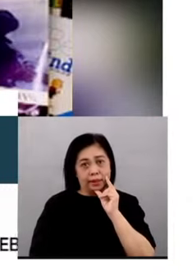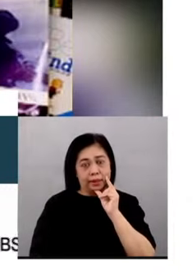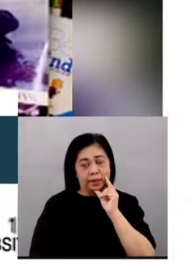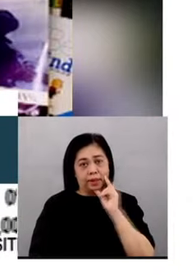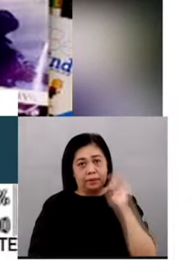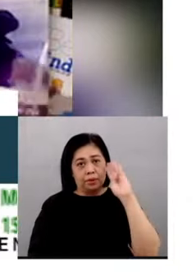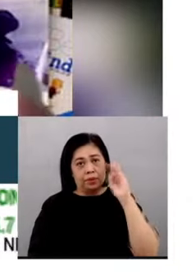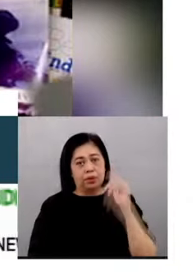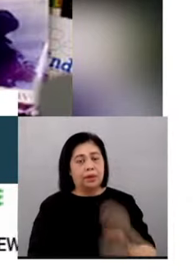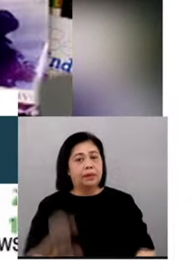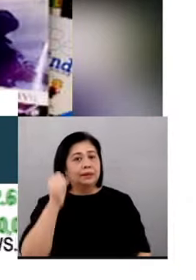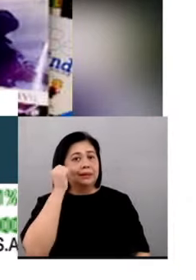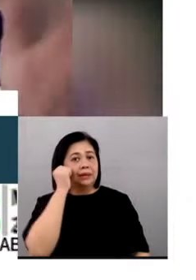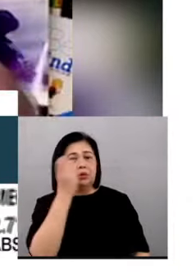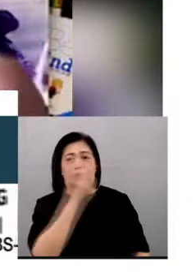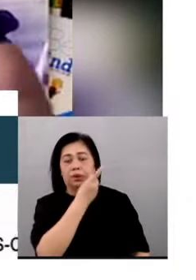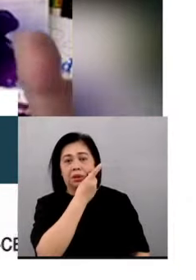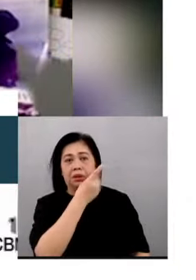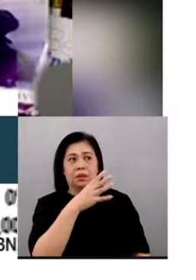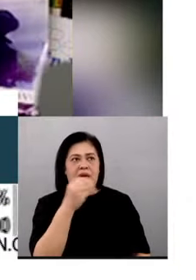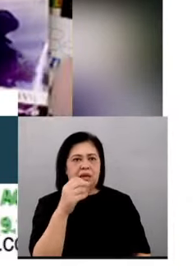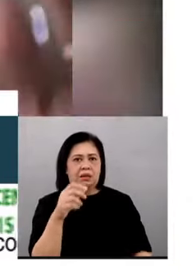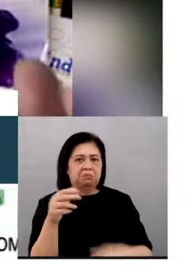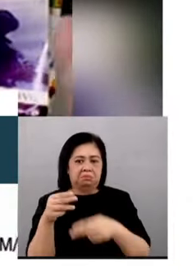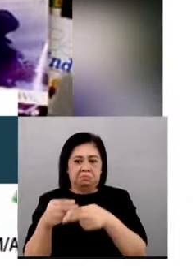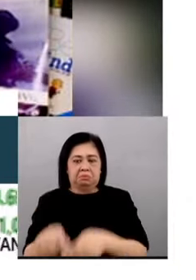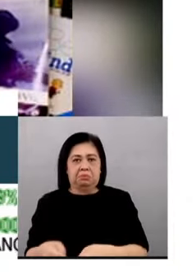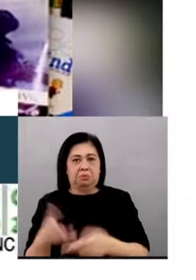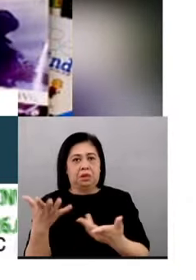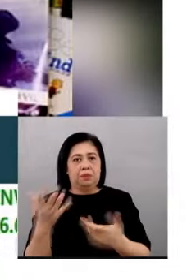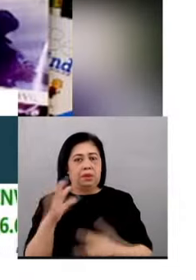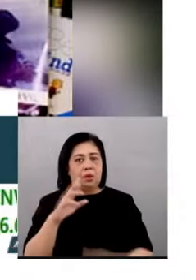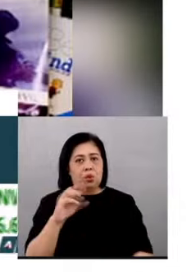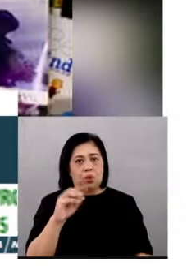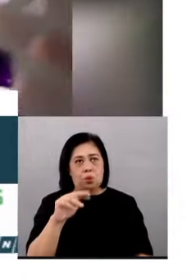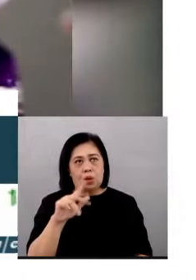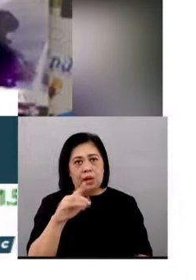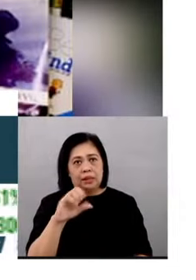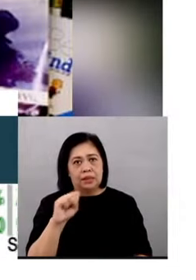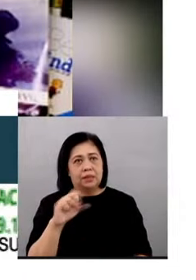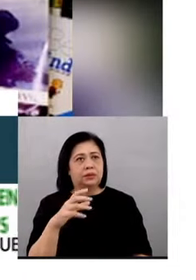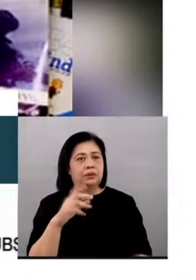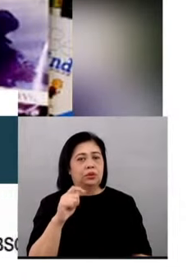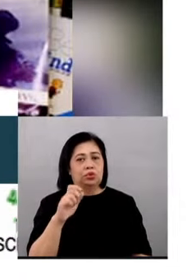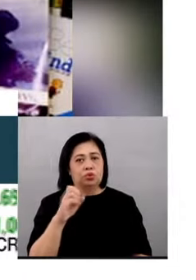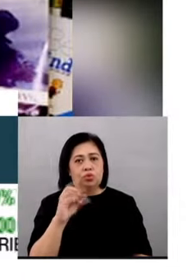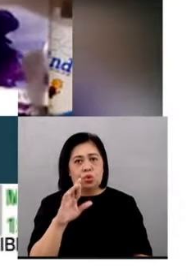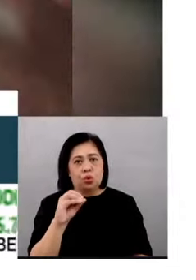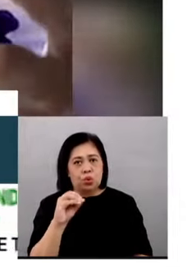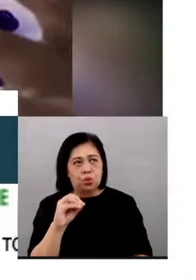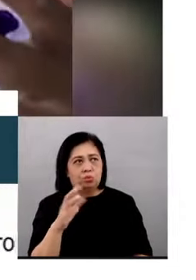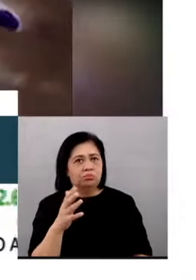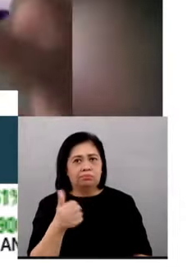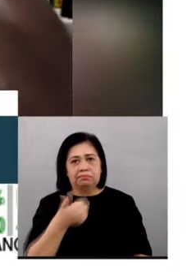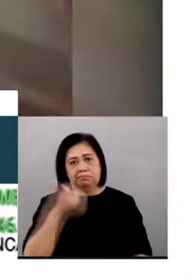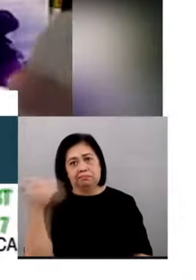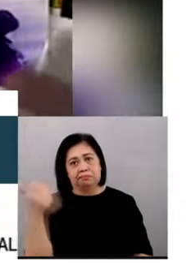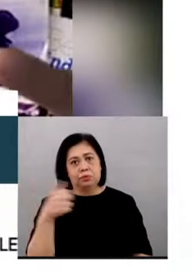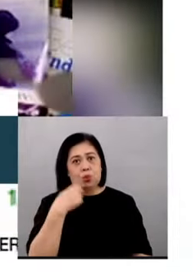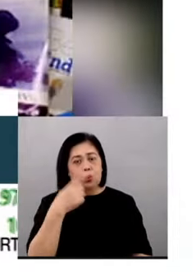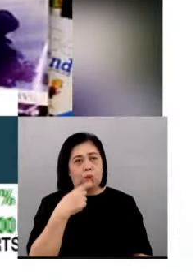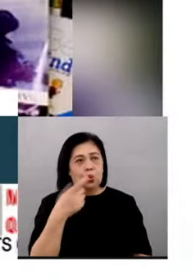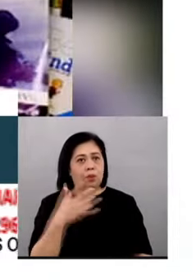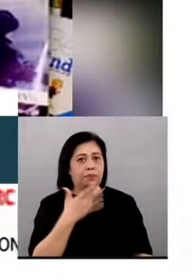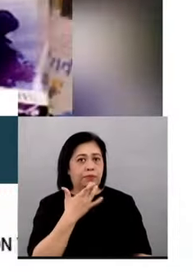Sara Duterte, and someone else like Romualdez or Chidoro, mm-hmm. Or someone else that she